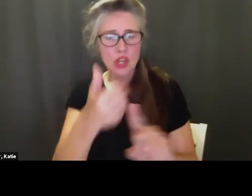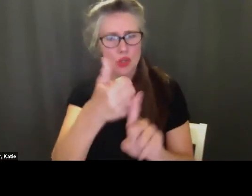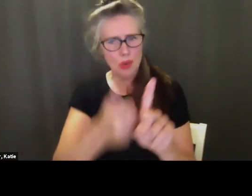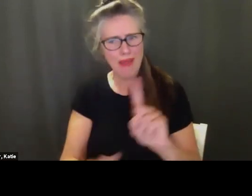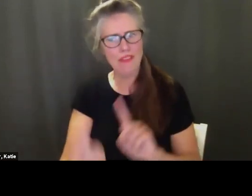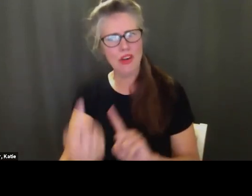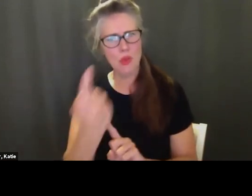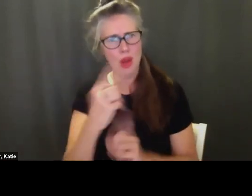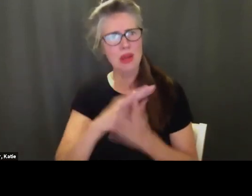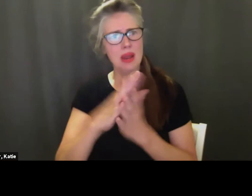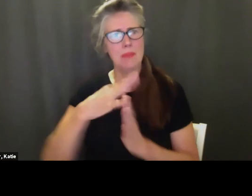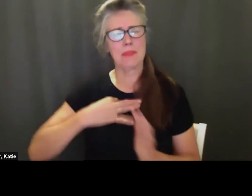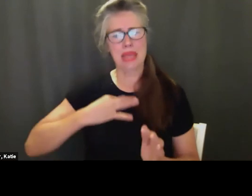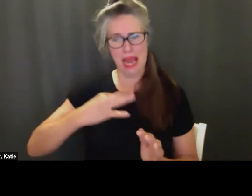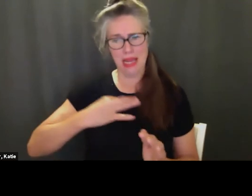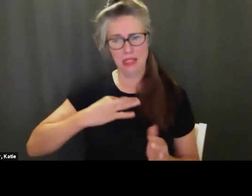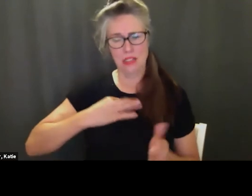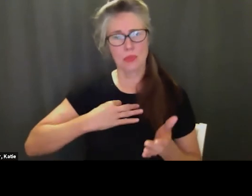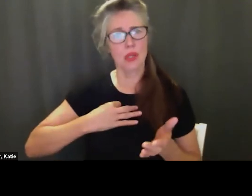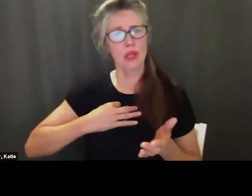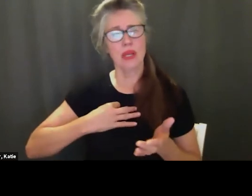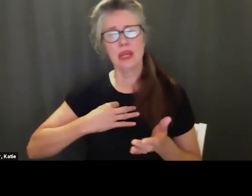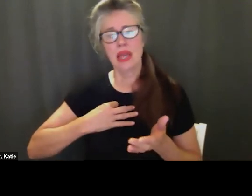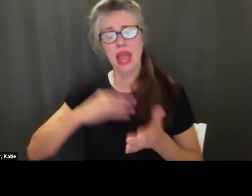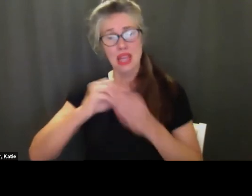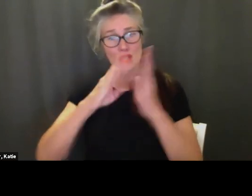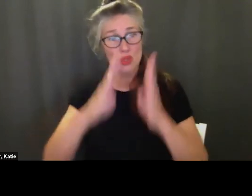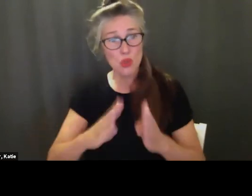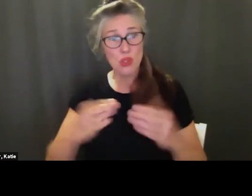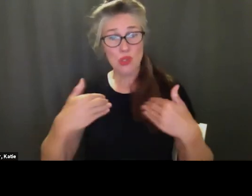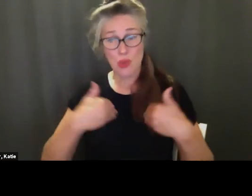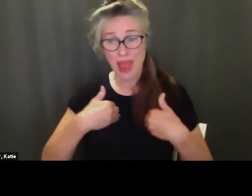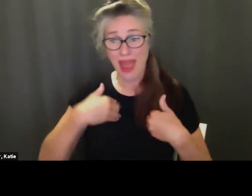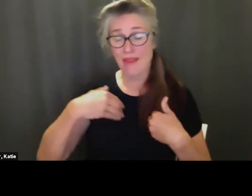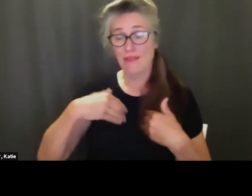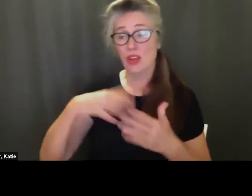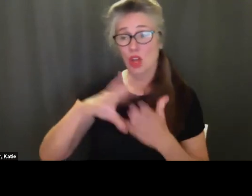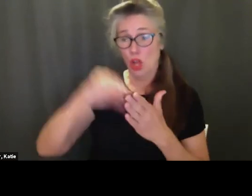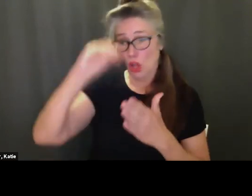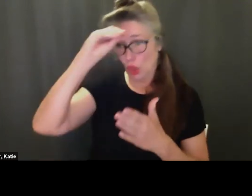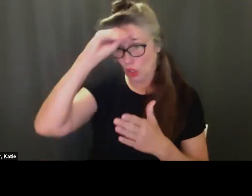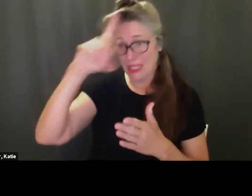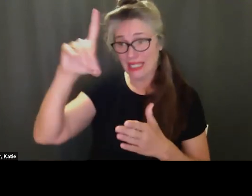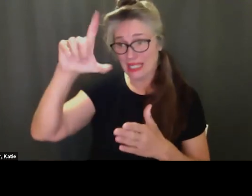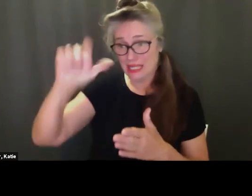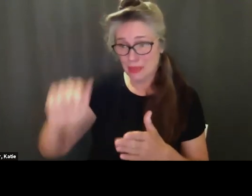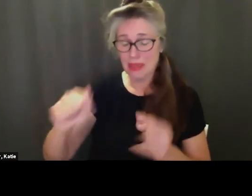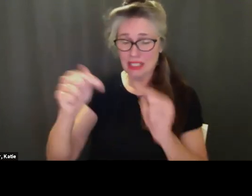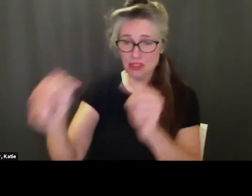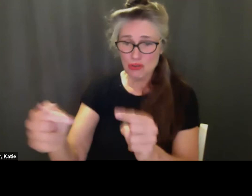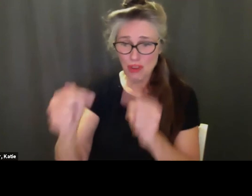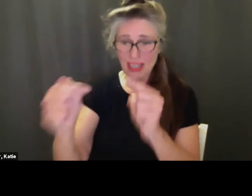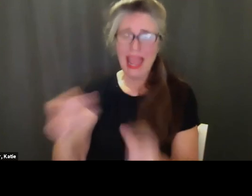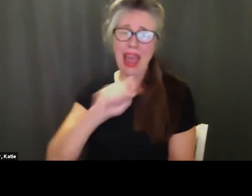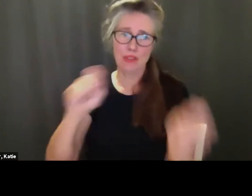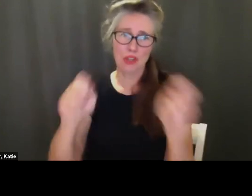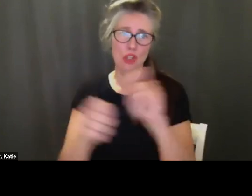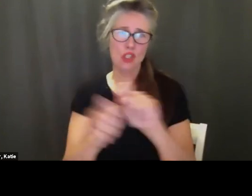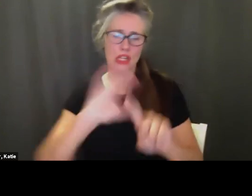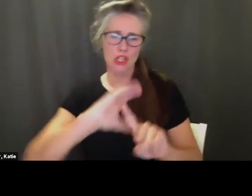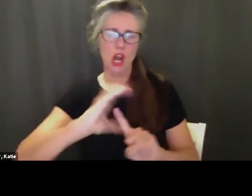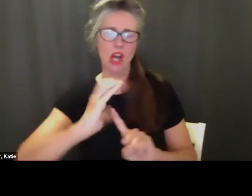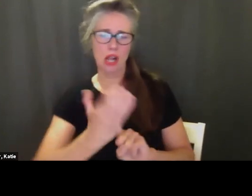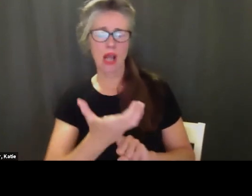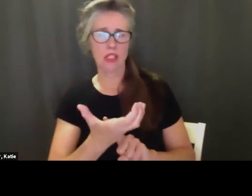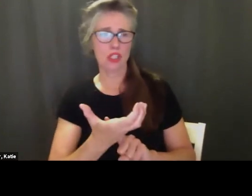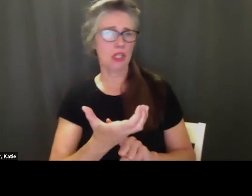be eligible and to bring up students with learning differences and those that struggle, we're going to have to change our culture, which should